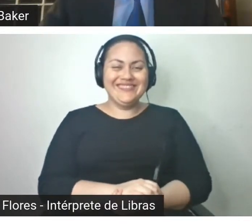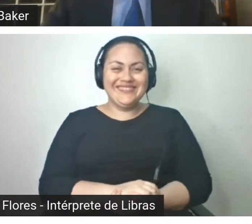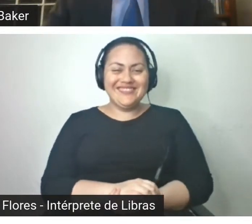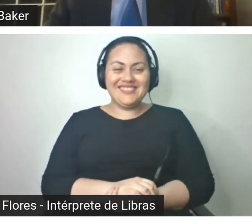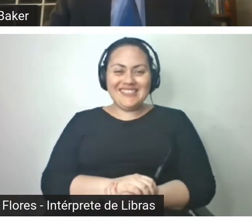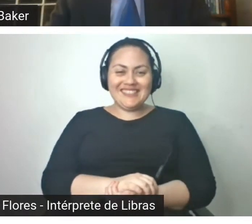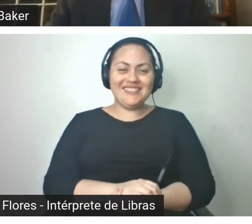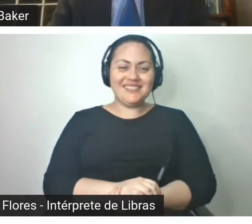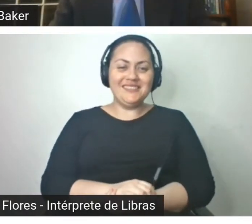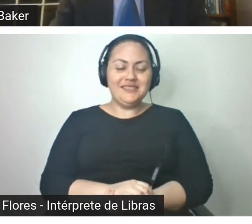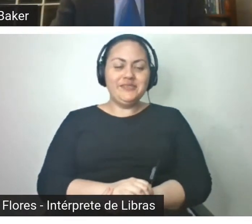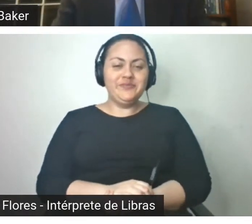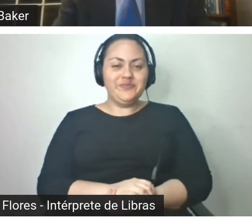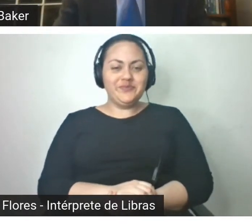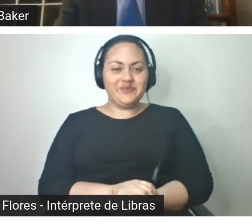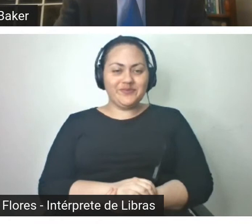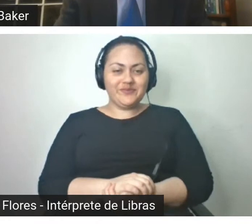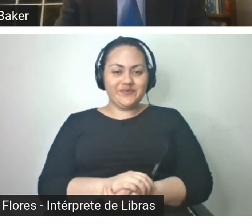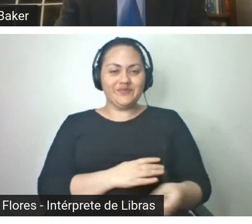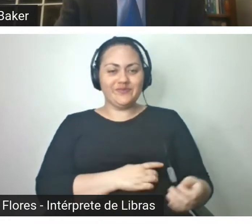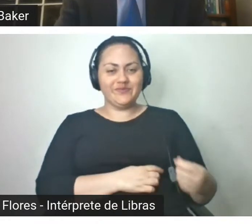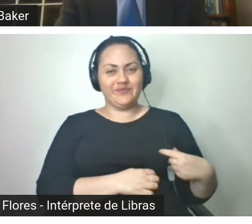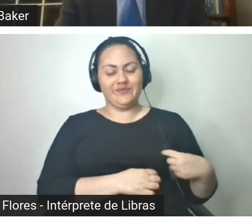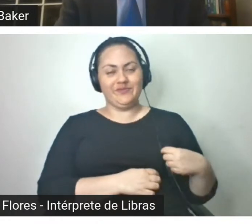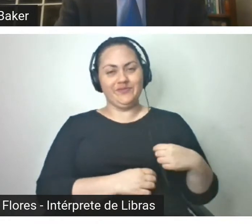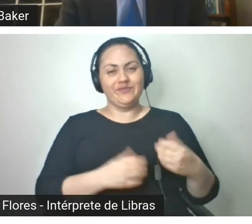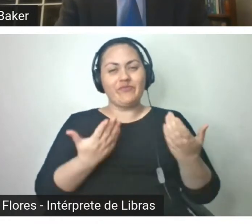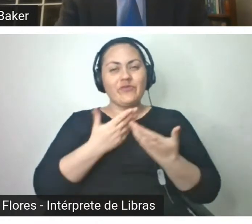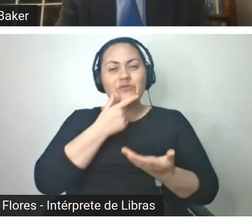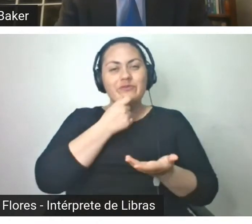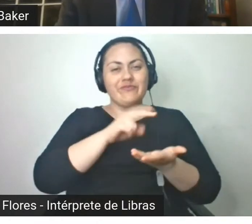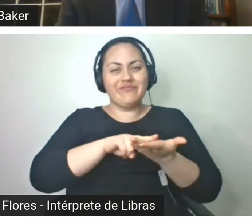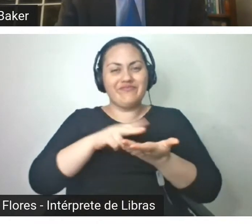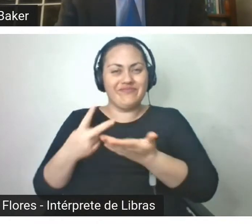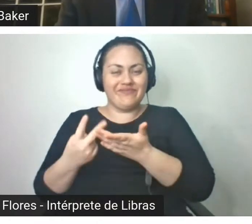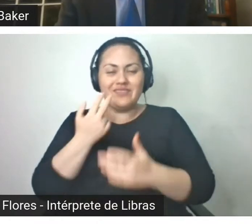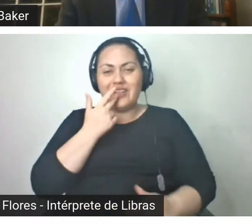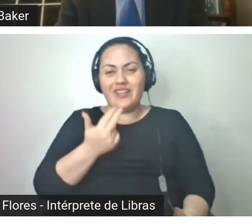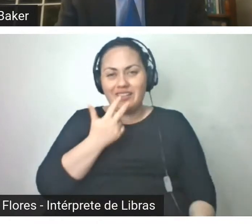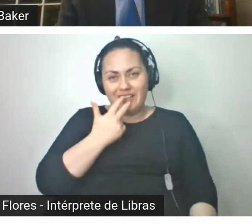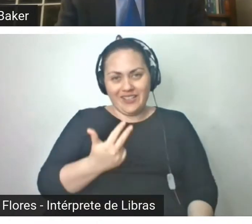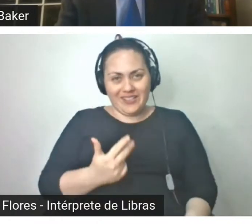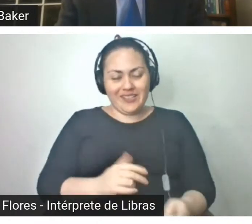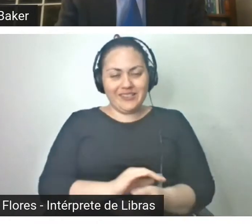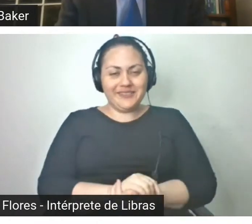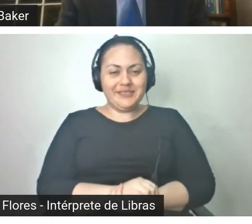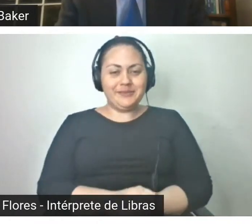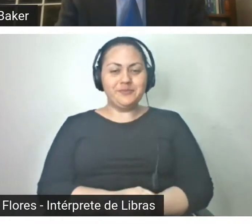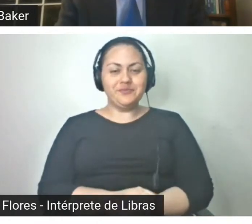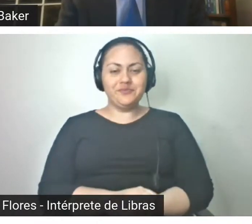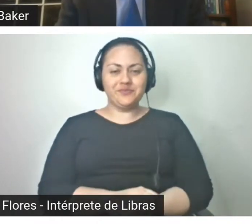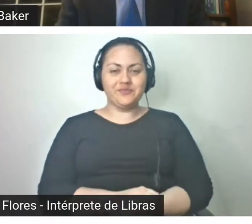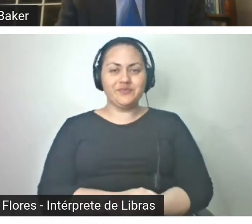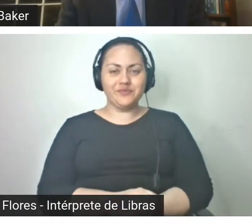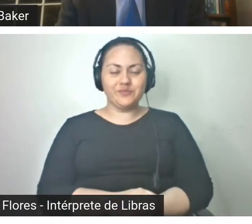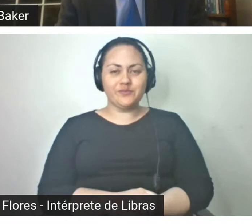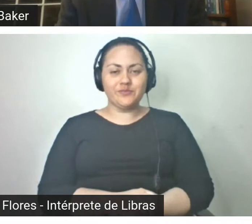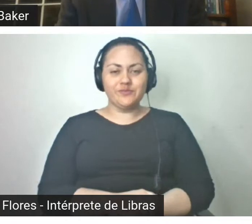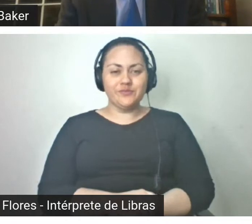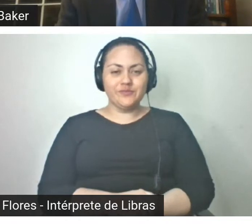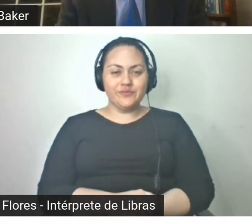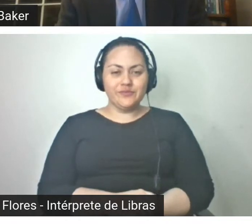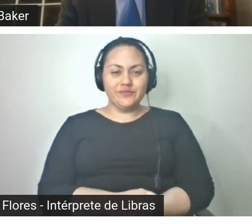it was very common in the media to hear or to listen these debates